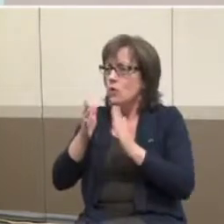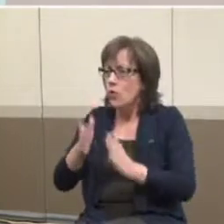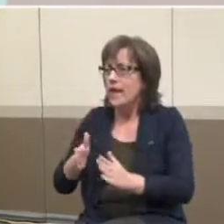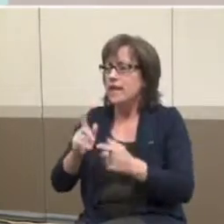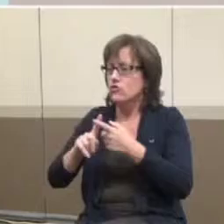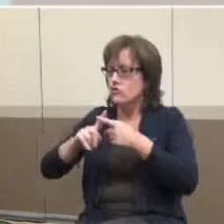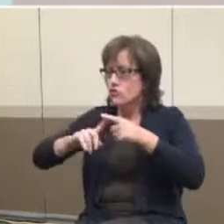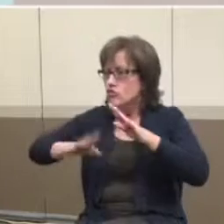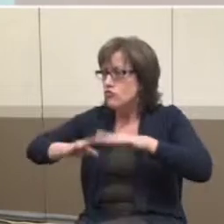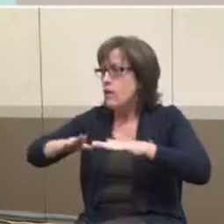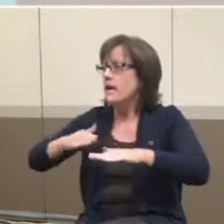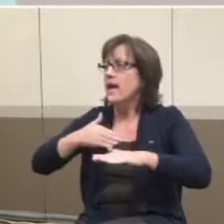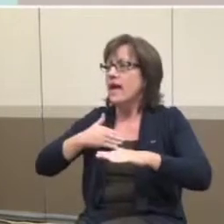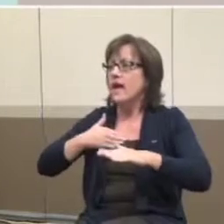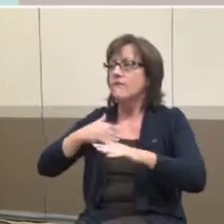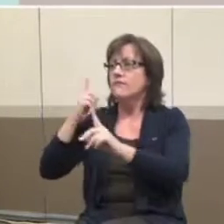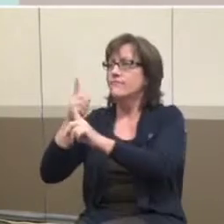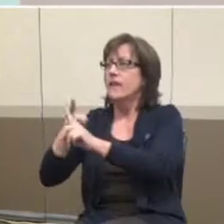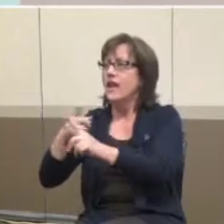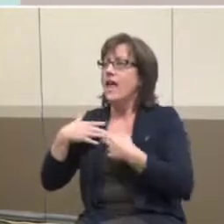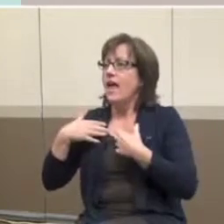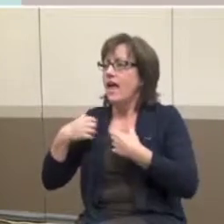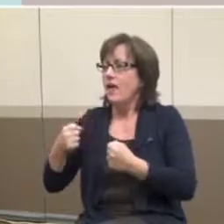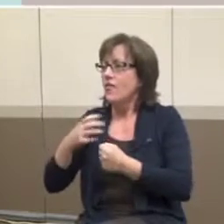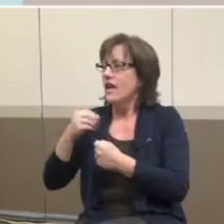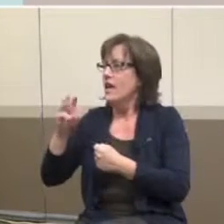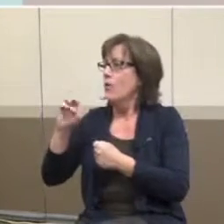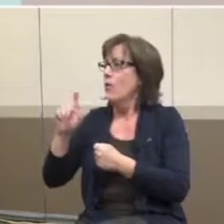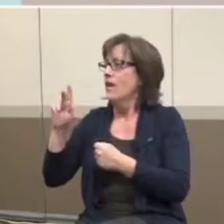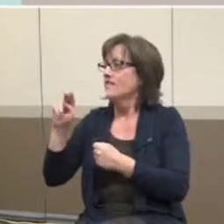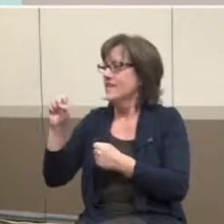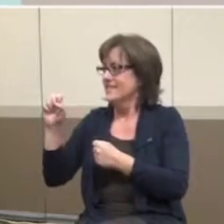that has health and wellness outcomes in mind specifically.